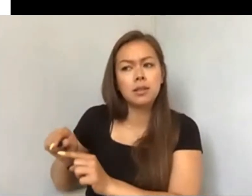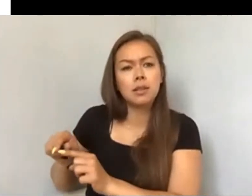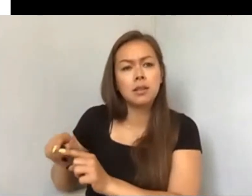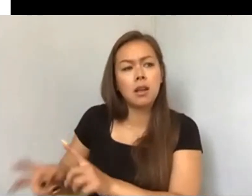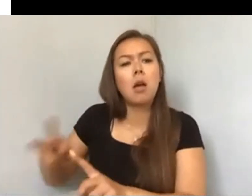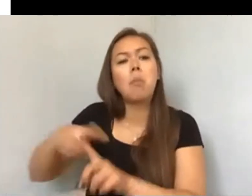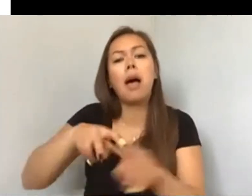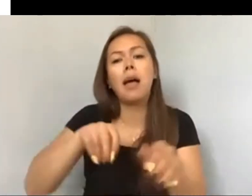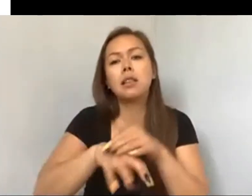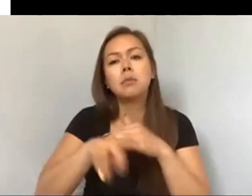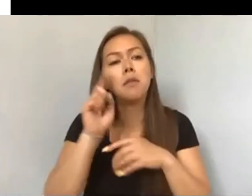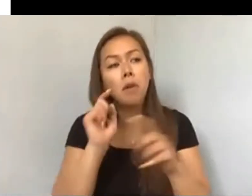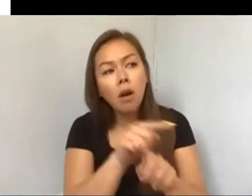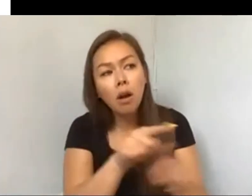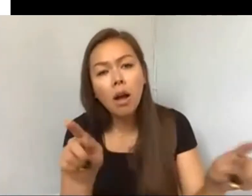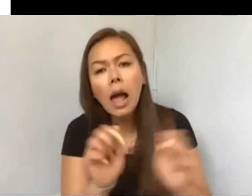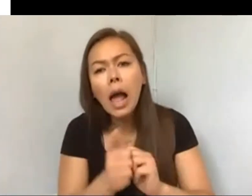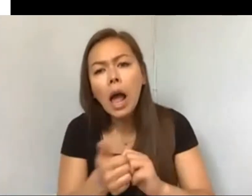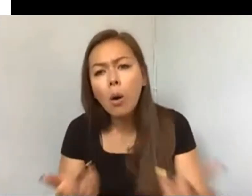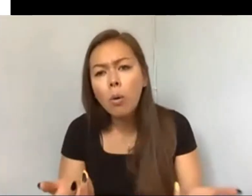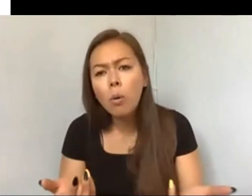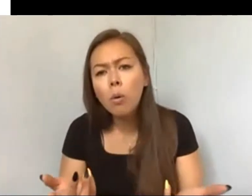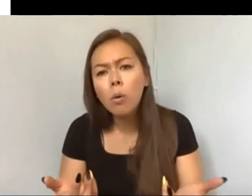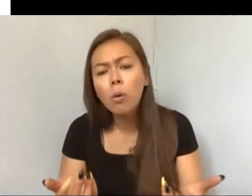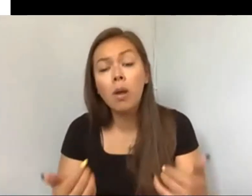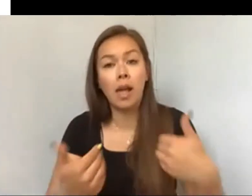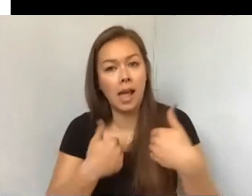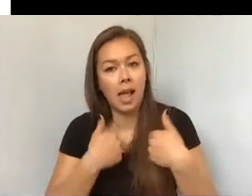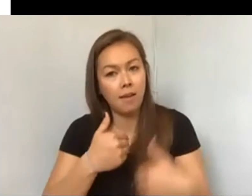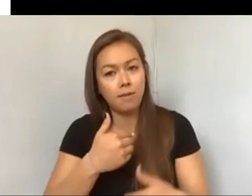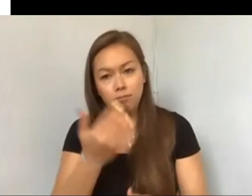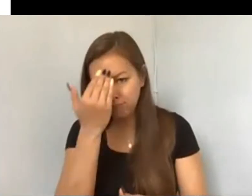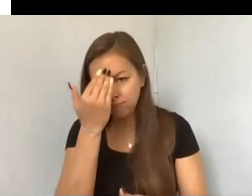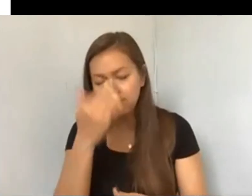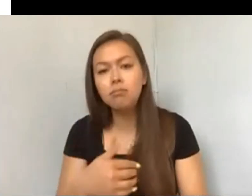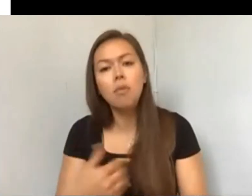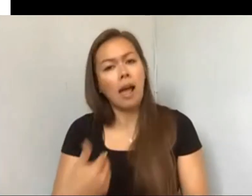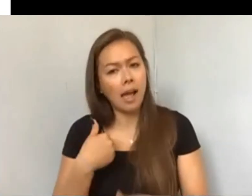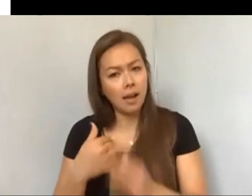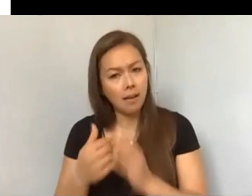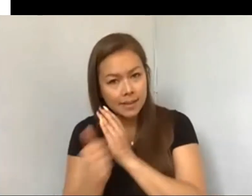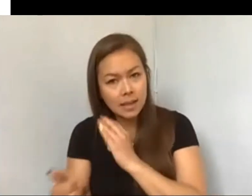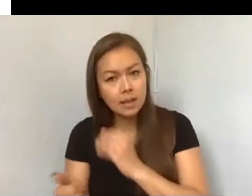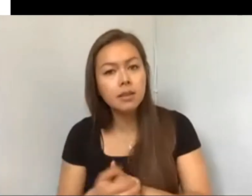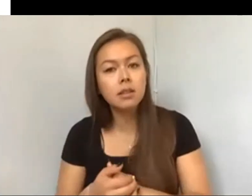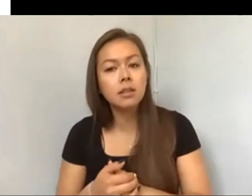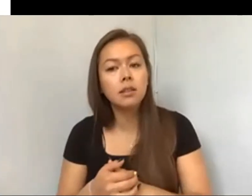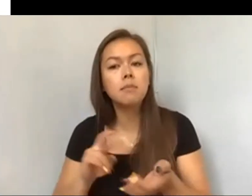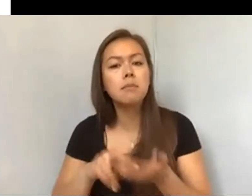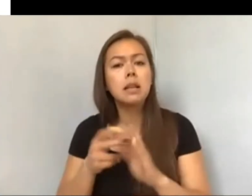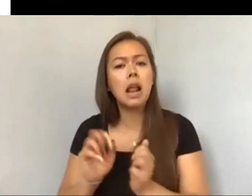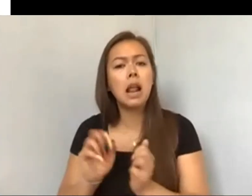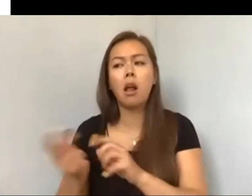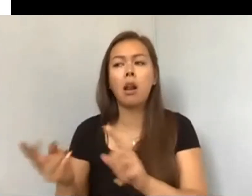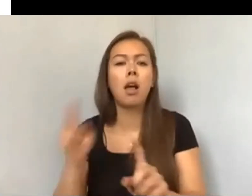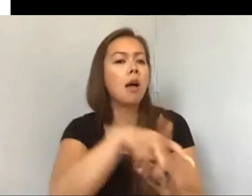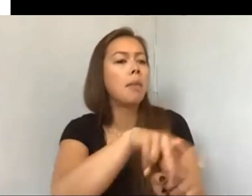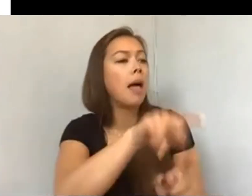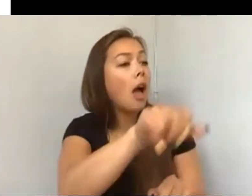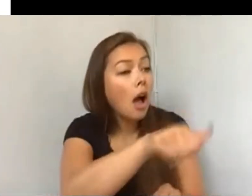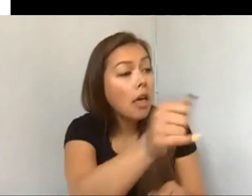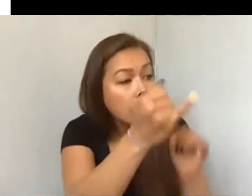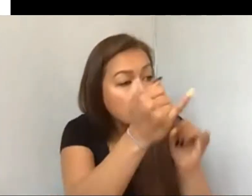take the knowledge and the skills that we have and help other organizations or individuals get access to it